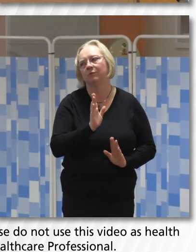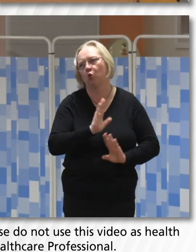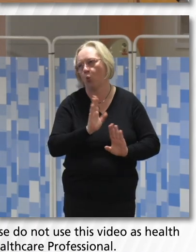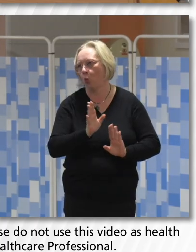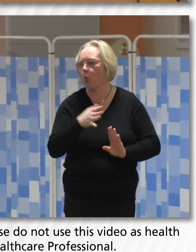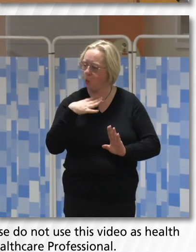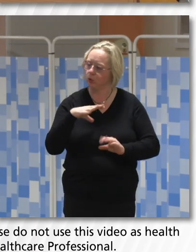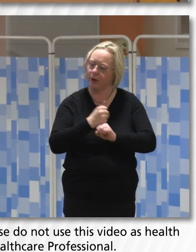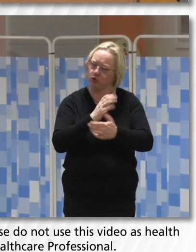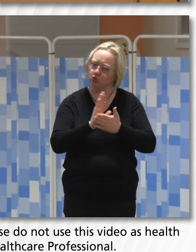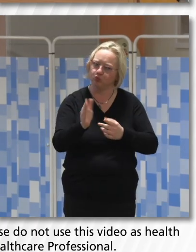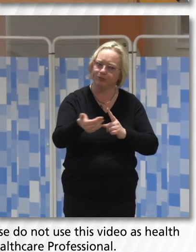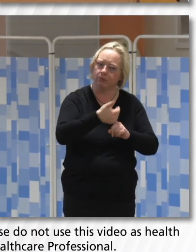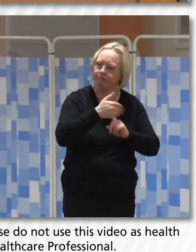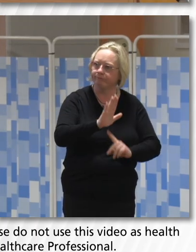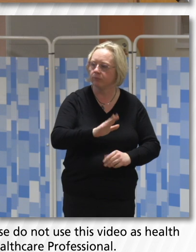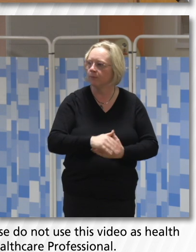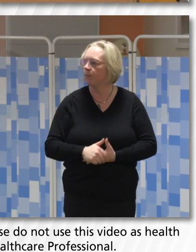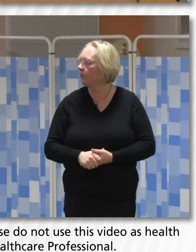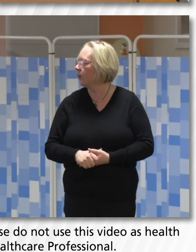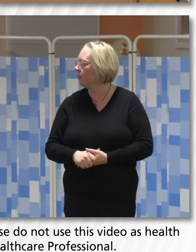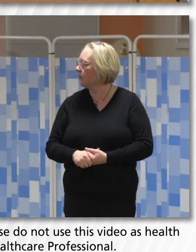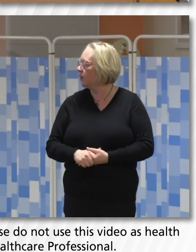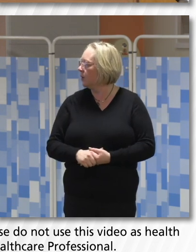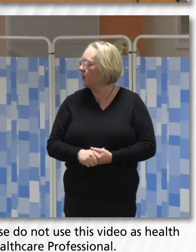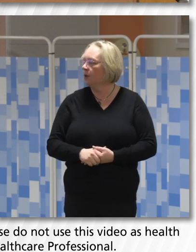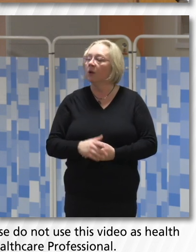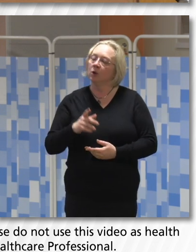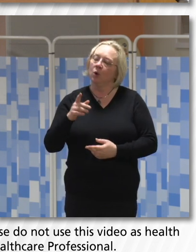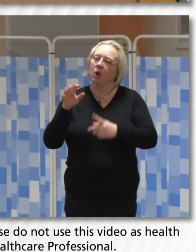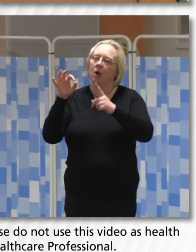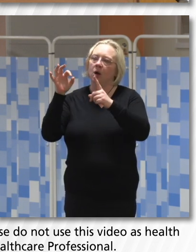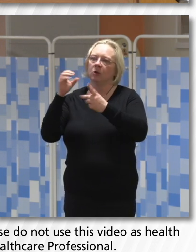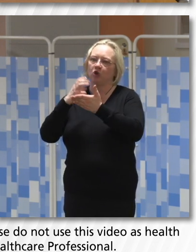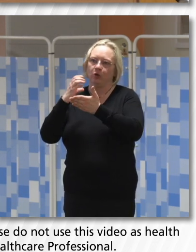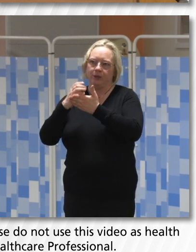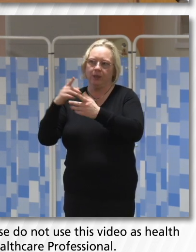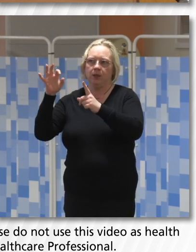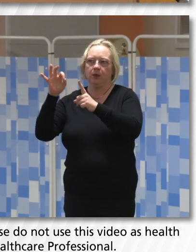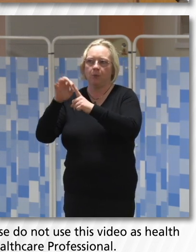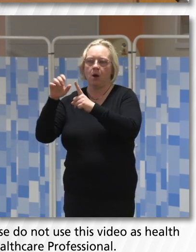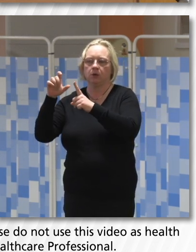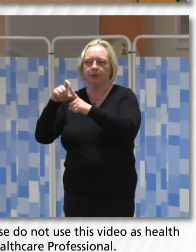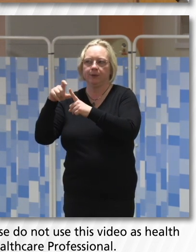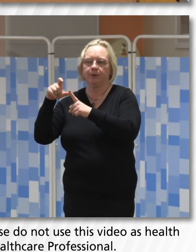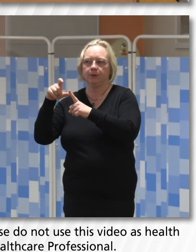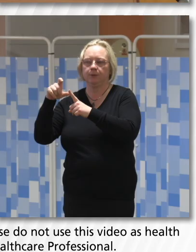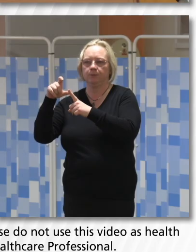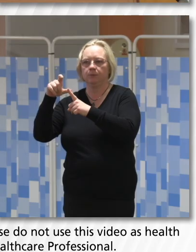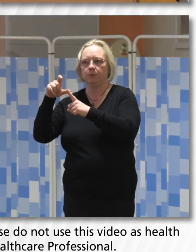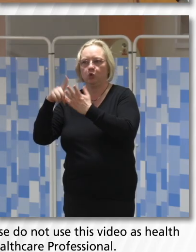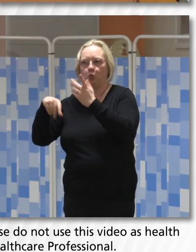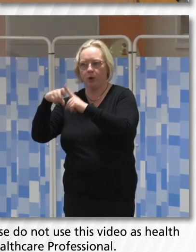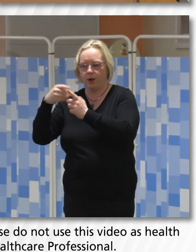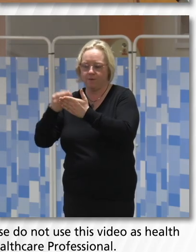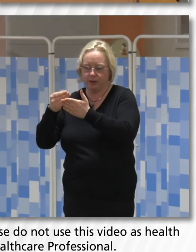team did was we put a bid into Parkinson's UK for some funding, and we got 2 years of funding for